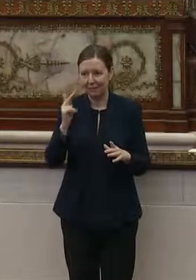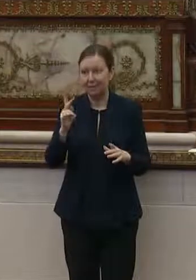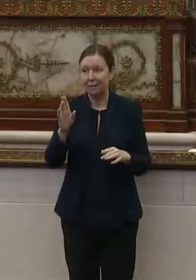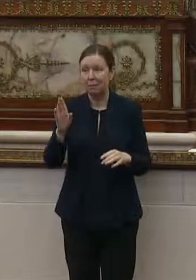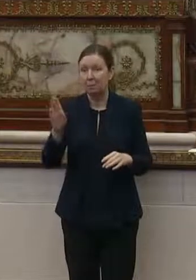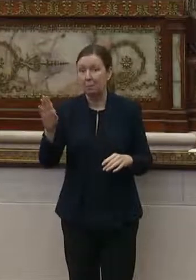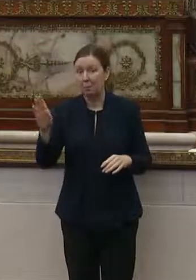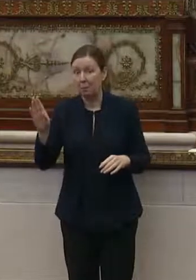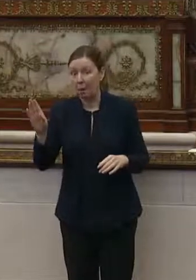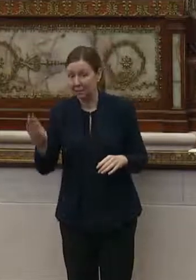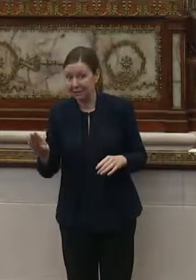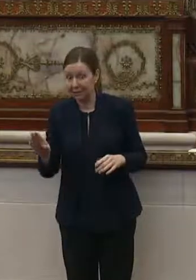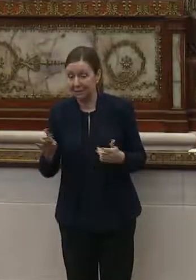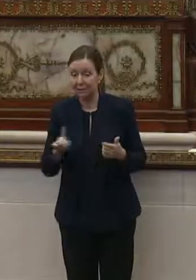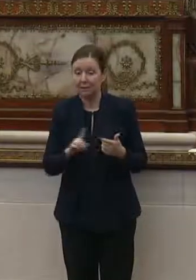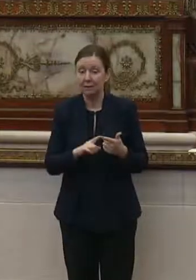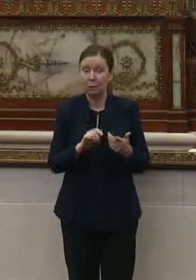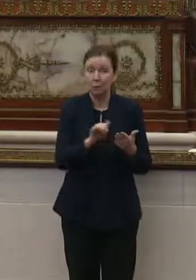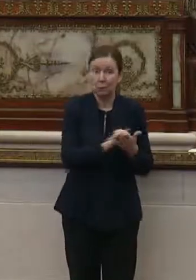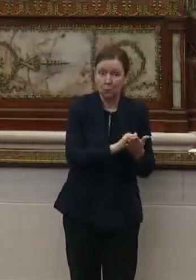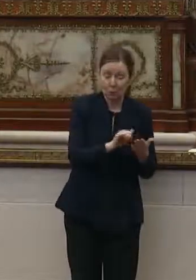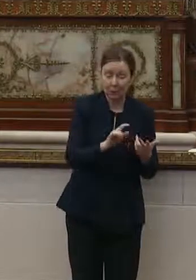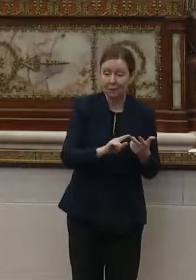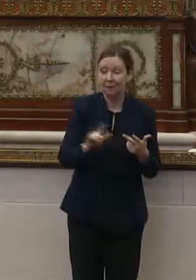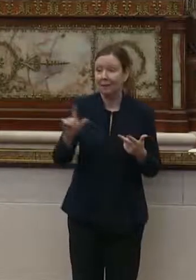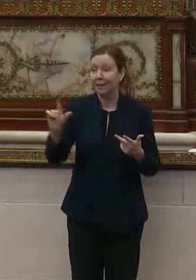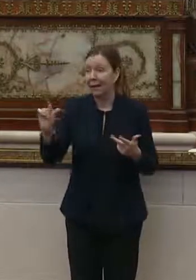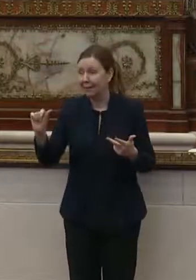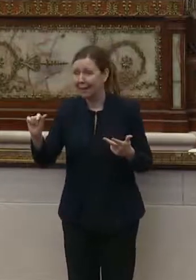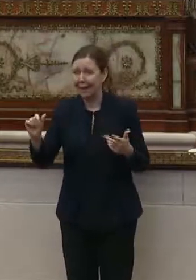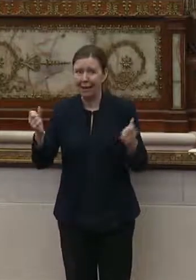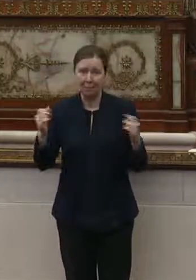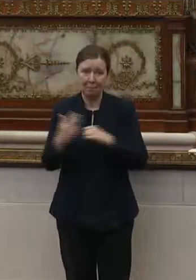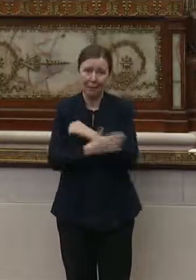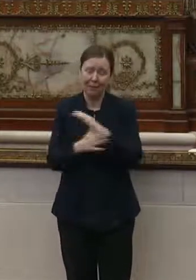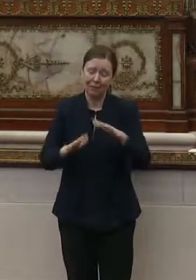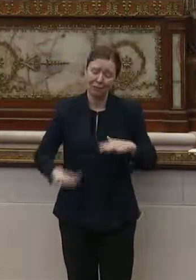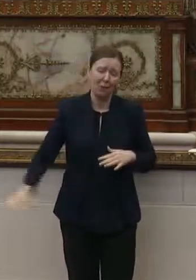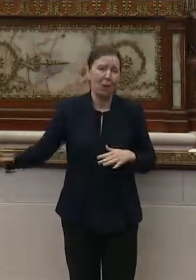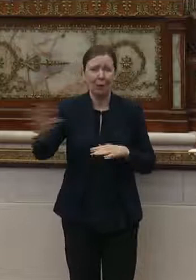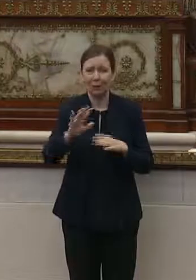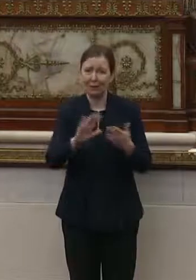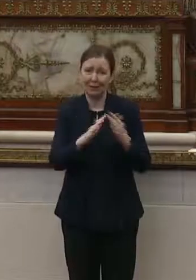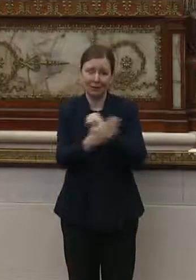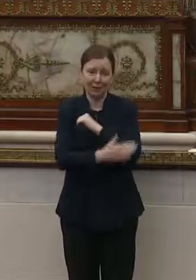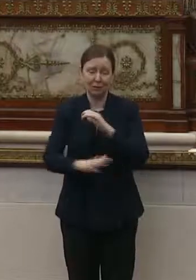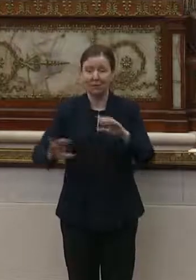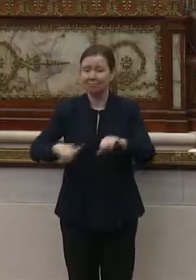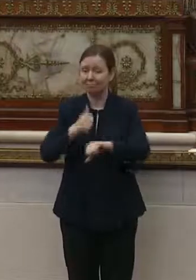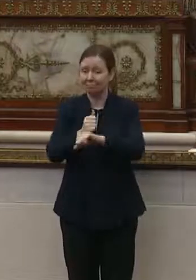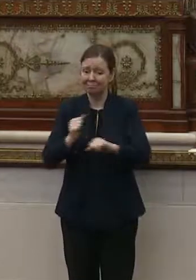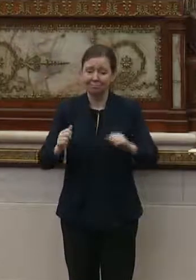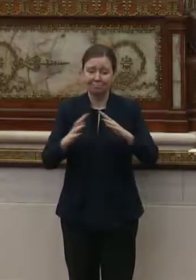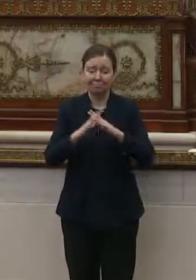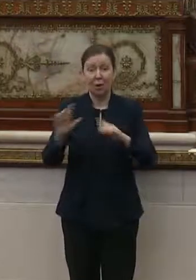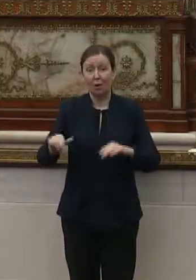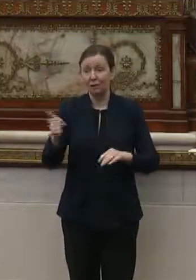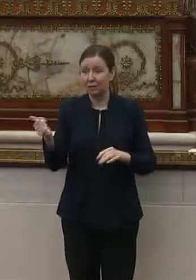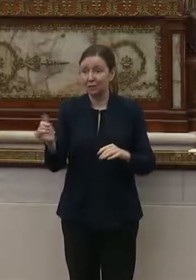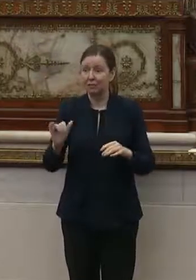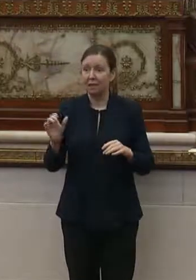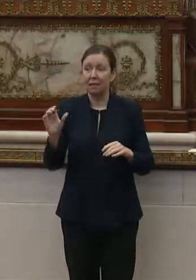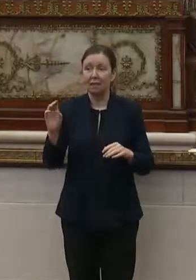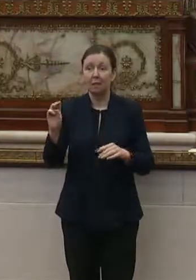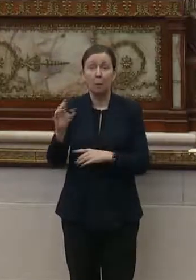Boston and I've seen New York, and I've seen LA, I've seen a lot of cities all over the country implementing alternative sites like mobile